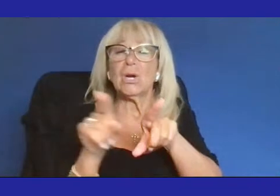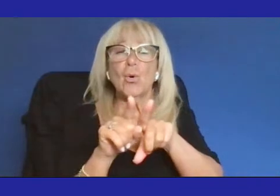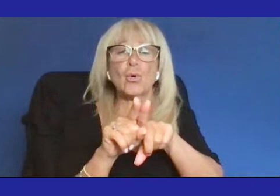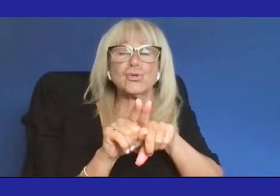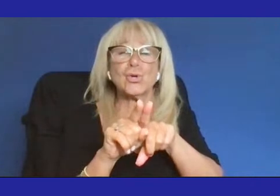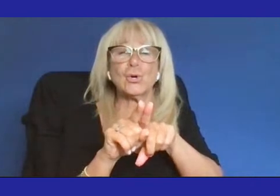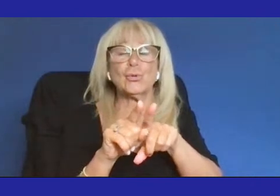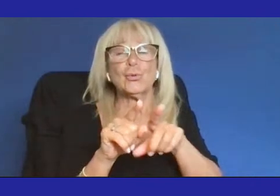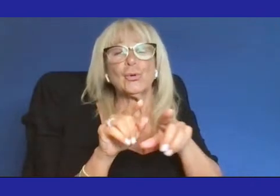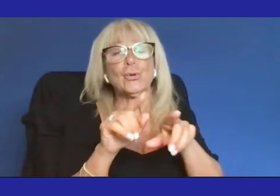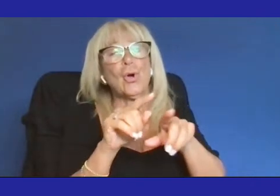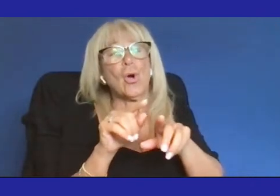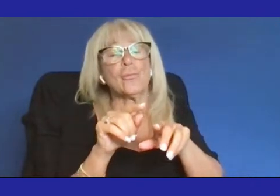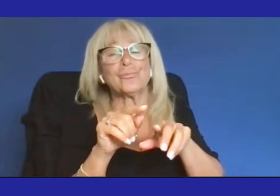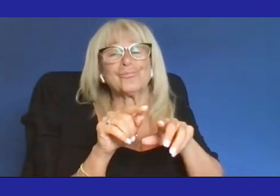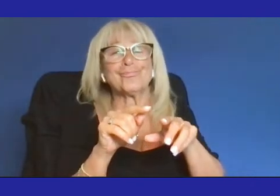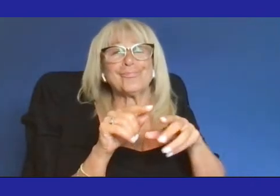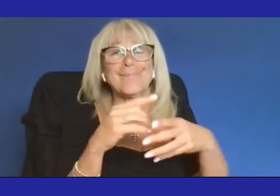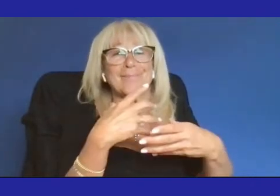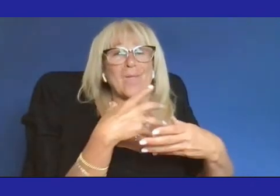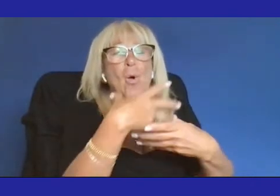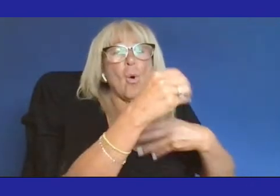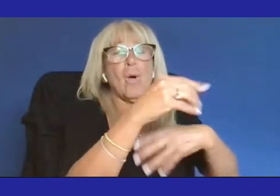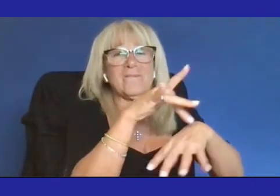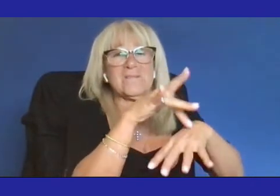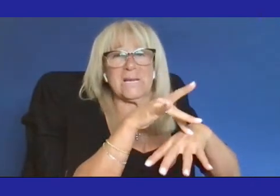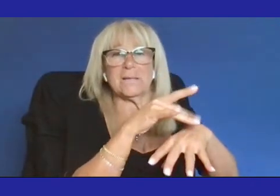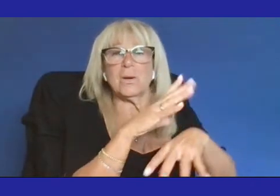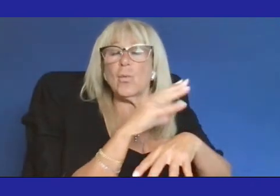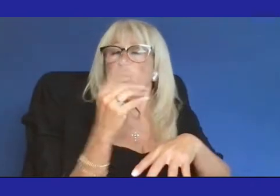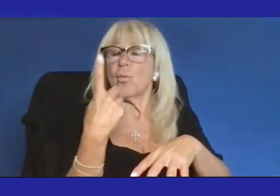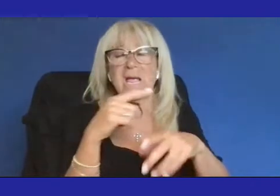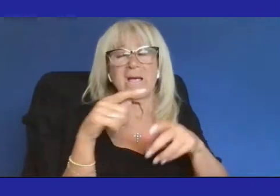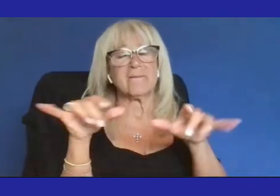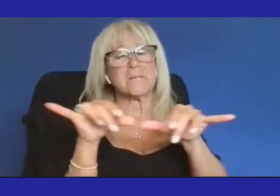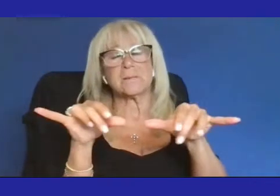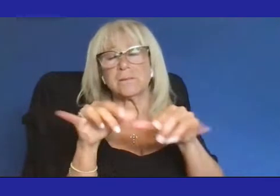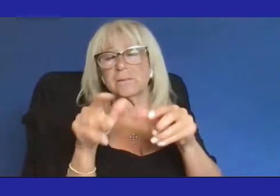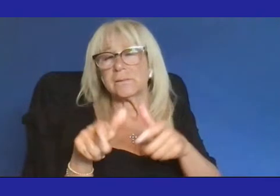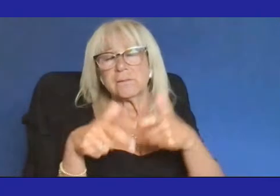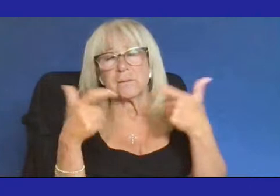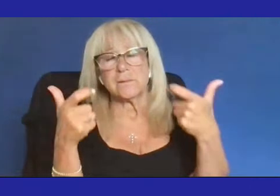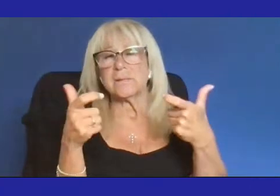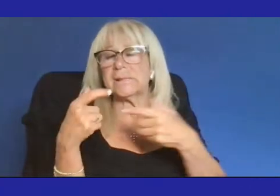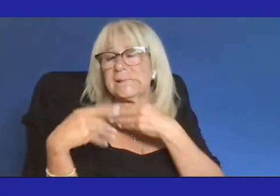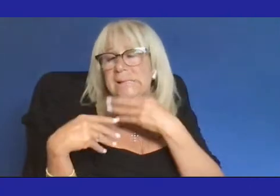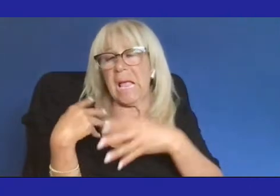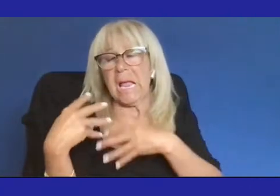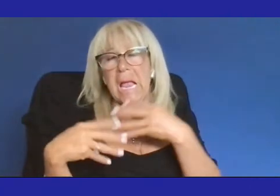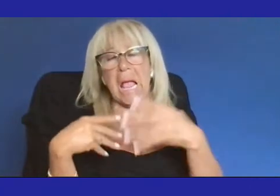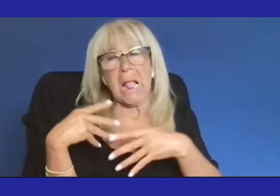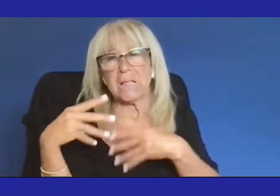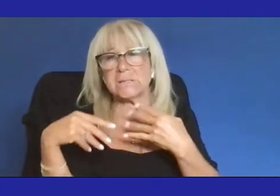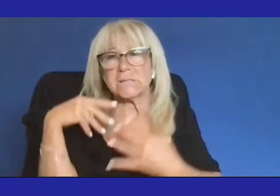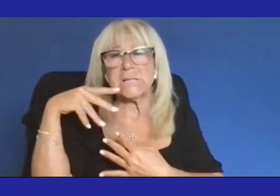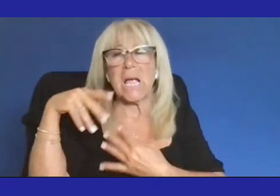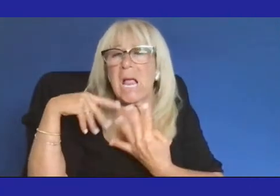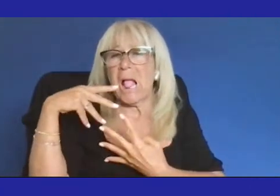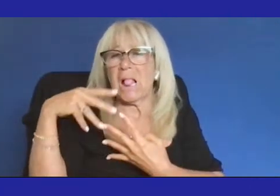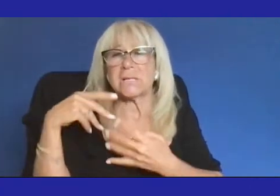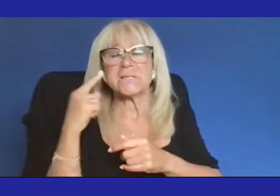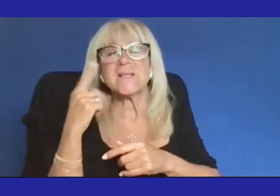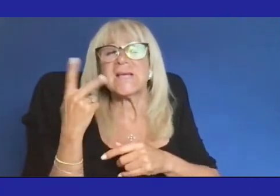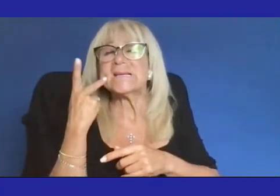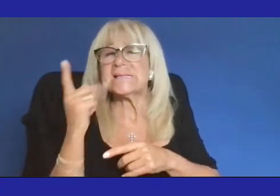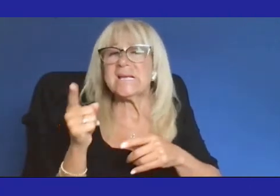which is off-site. And we have a sizable dialysis population where they see that this would be like the operation or the volume could